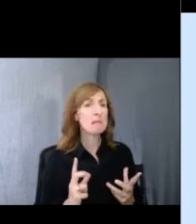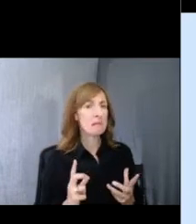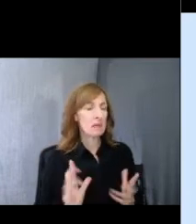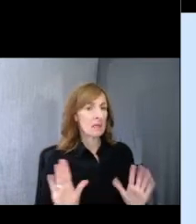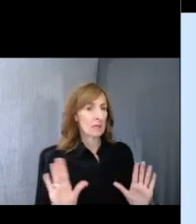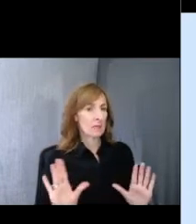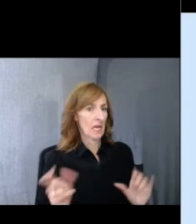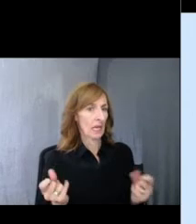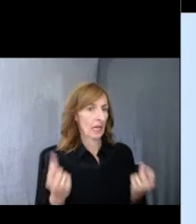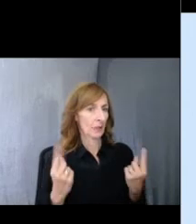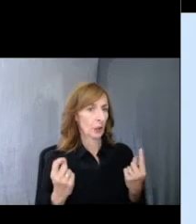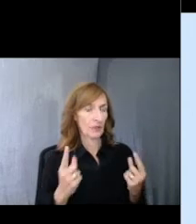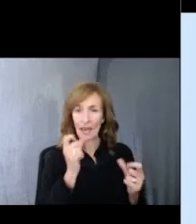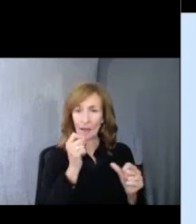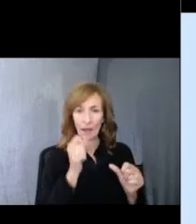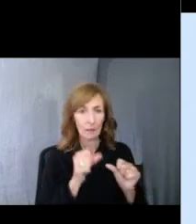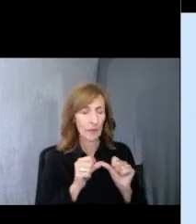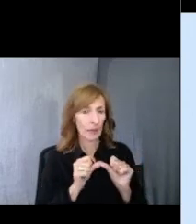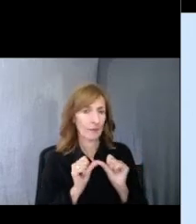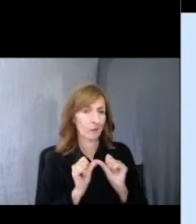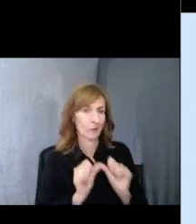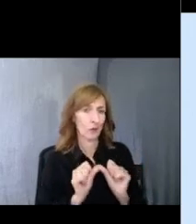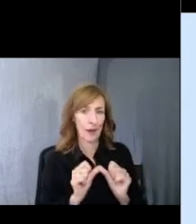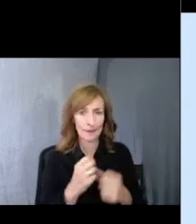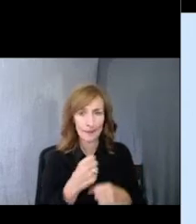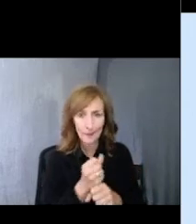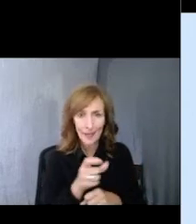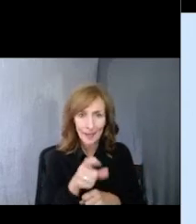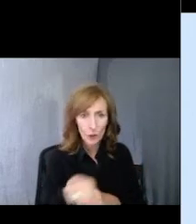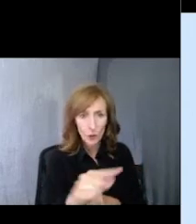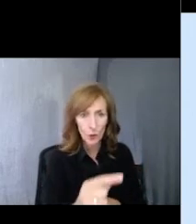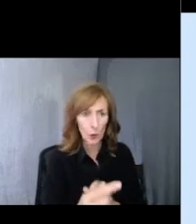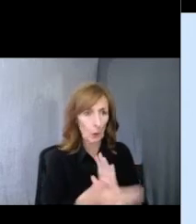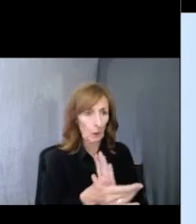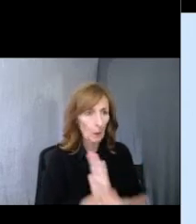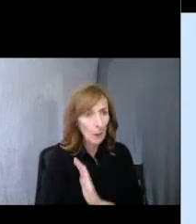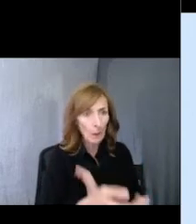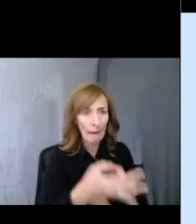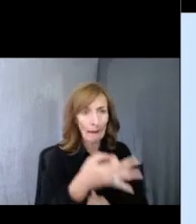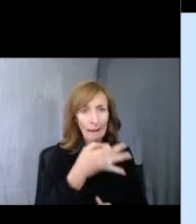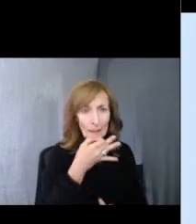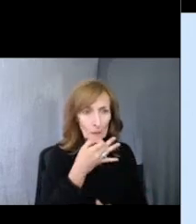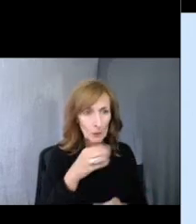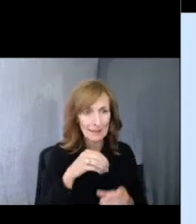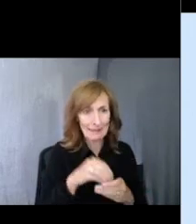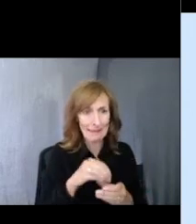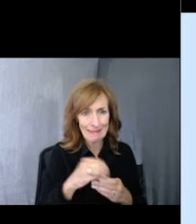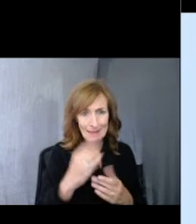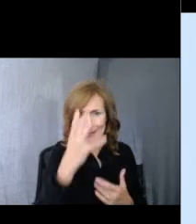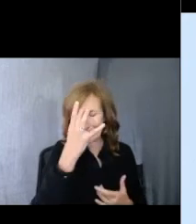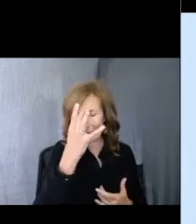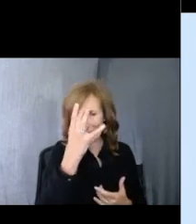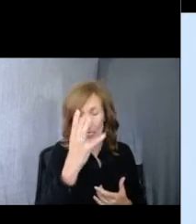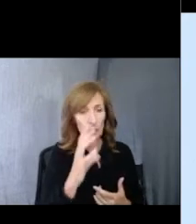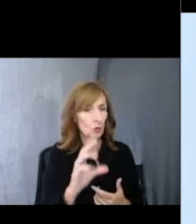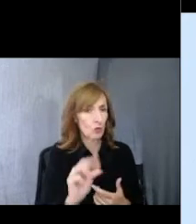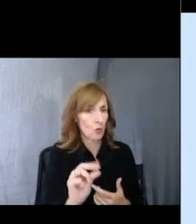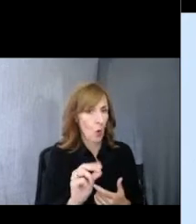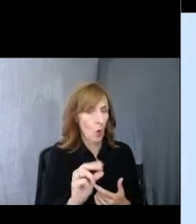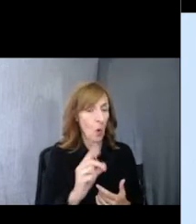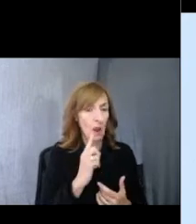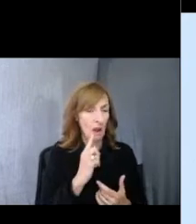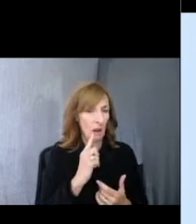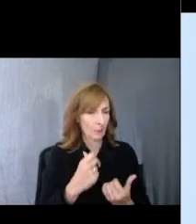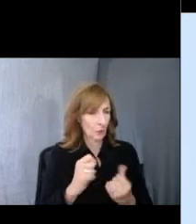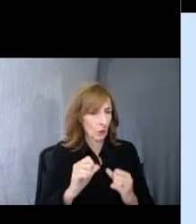experts in chronic kidney disease, but really try to help you understand a little bit more about the disease and how it starts,